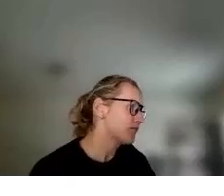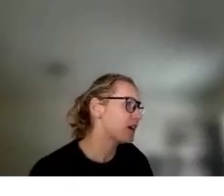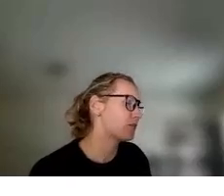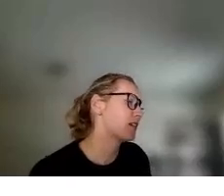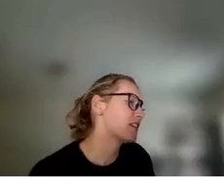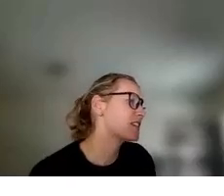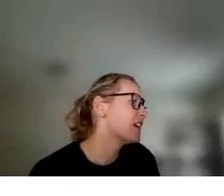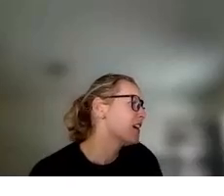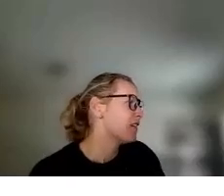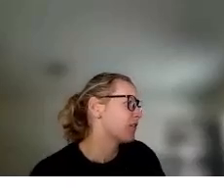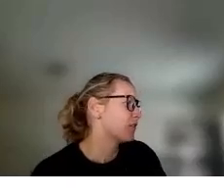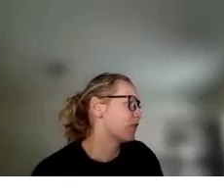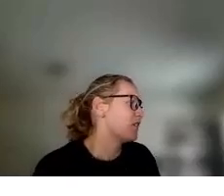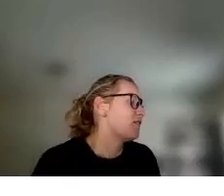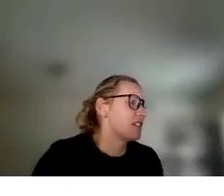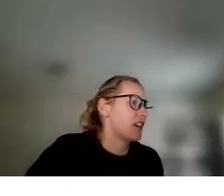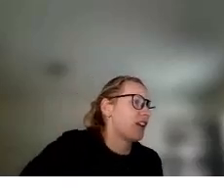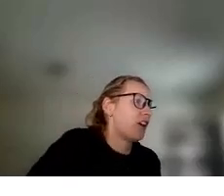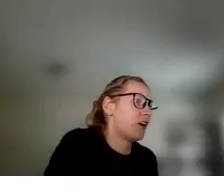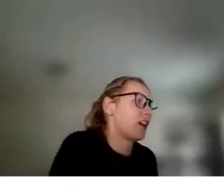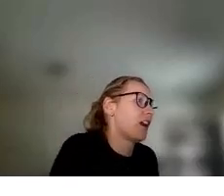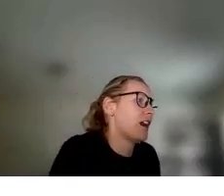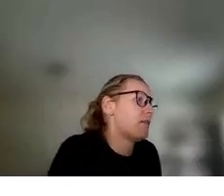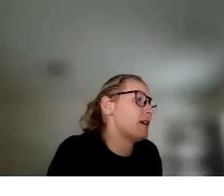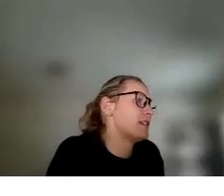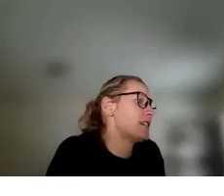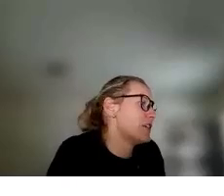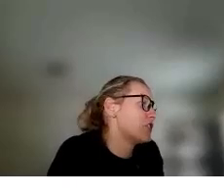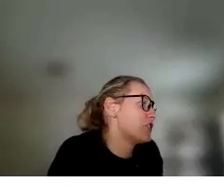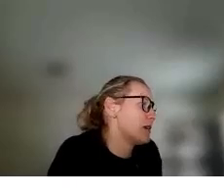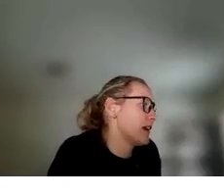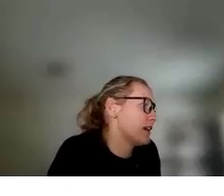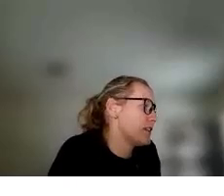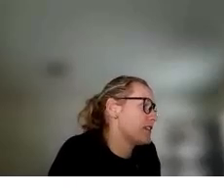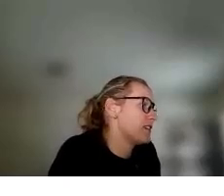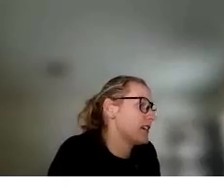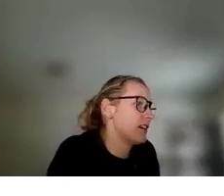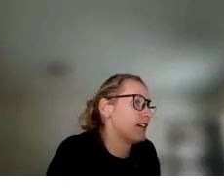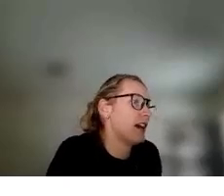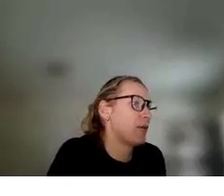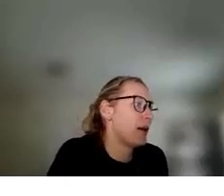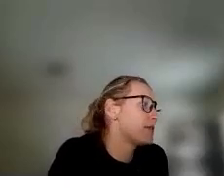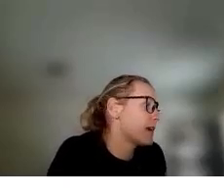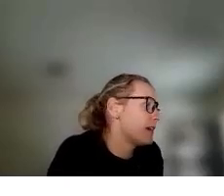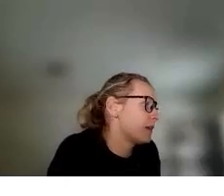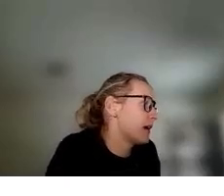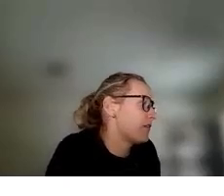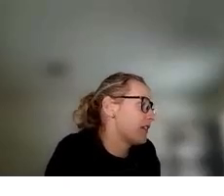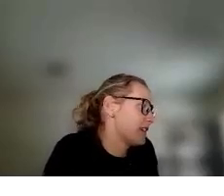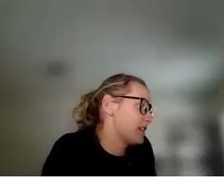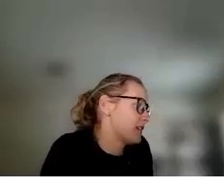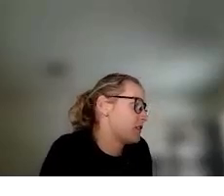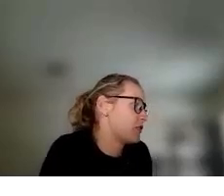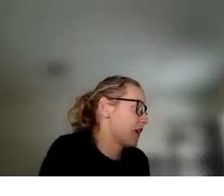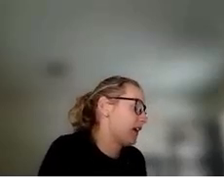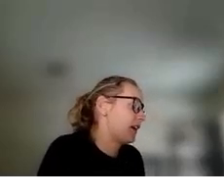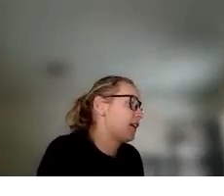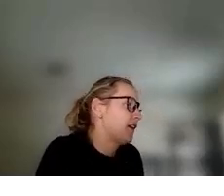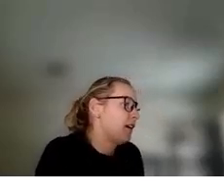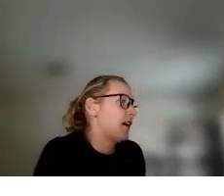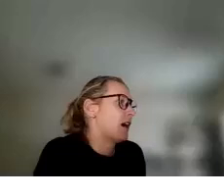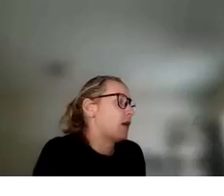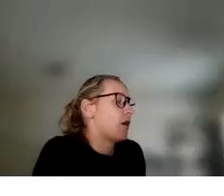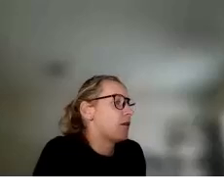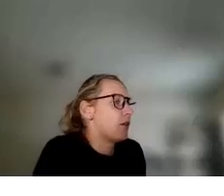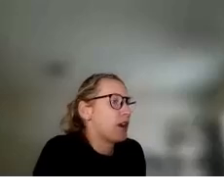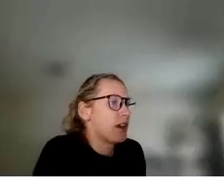them, please feel free to visit our CHCBS and CLLI website that we have linked in this